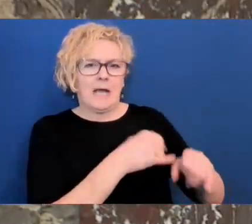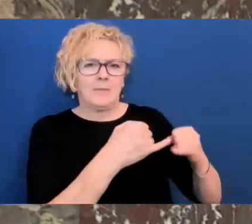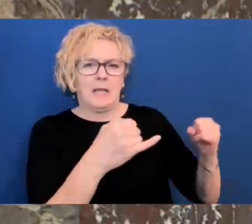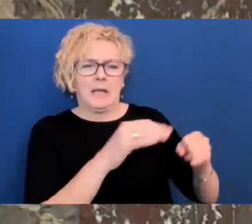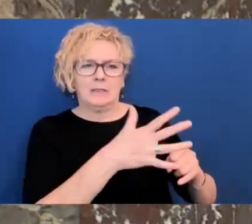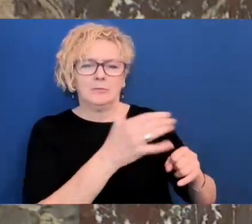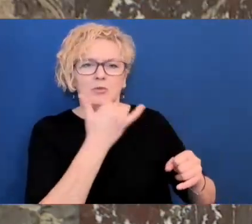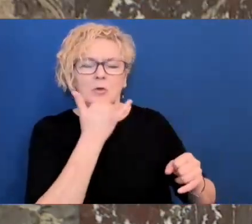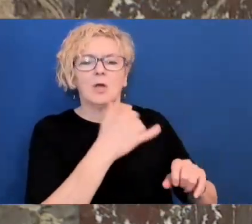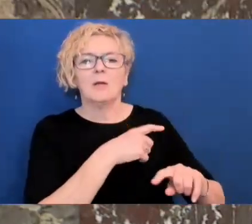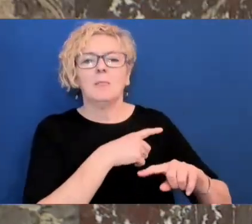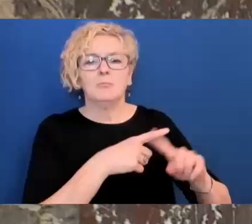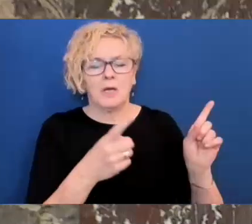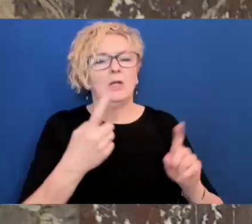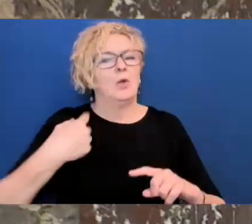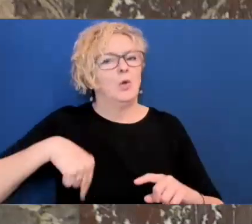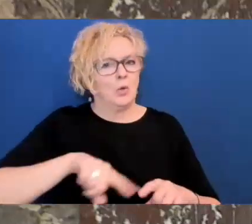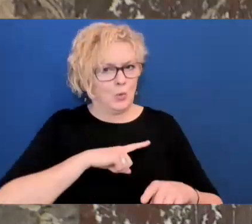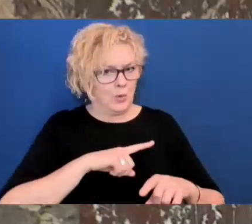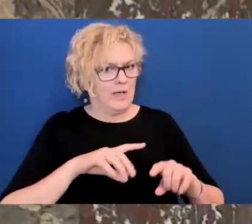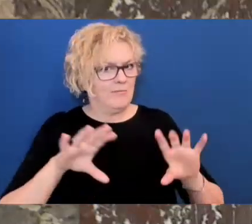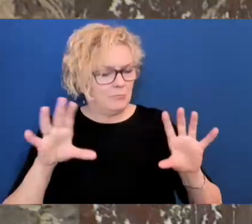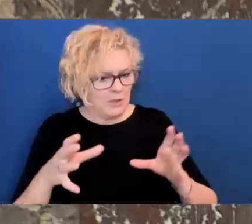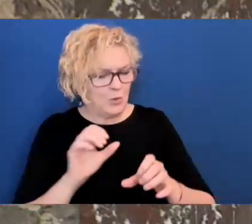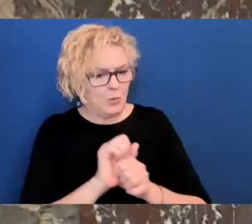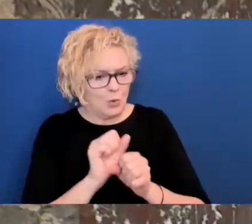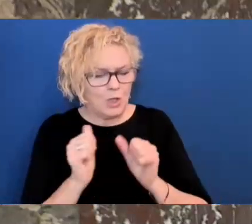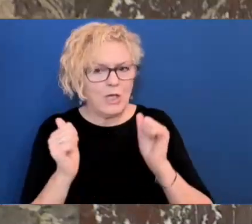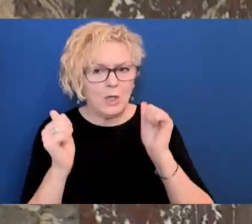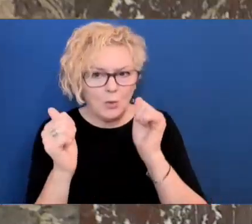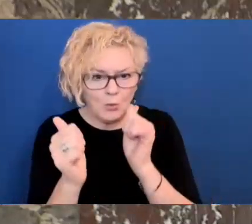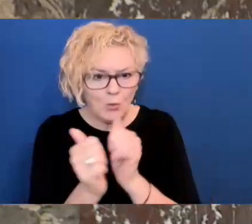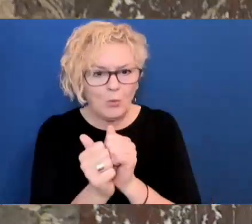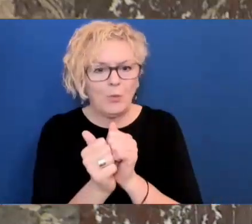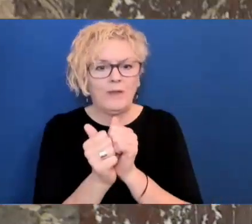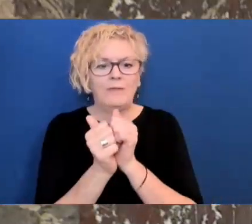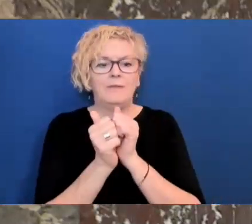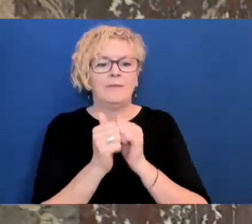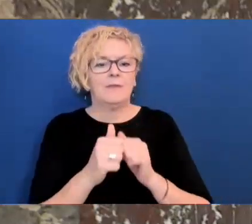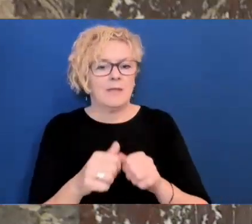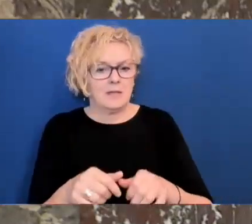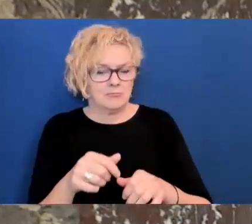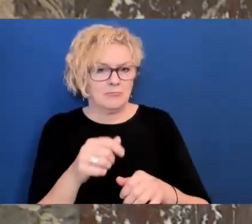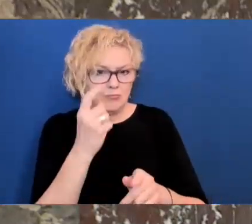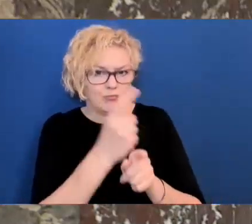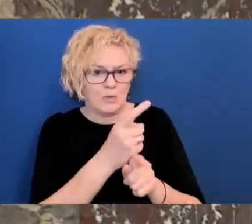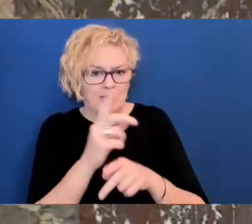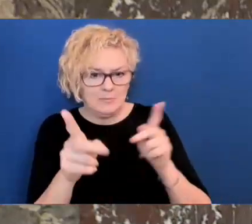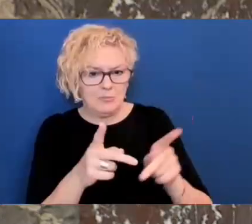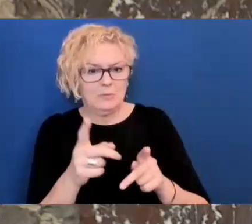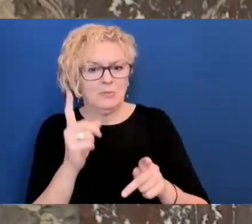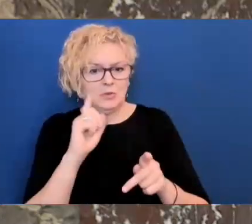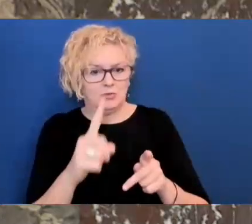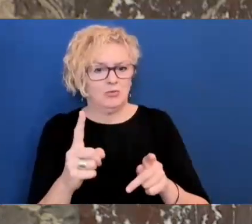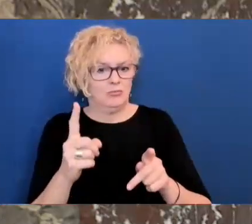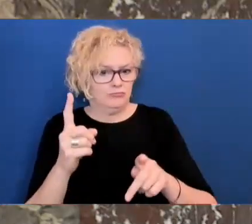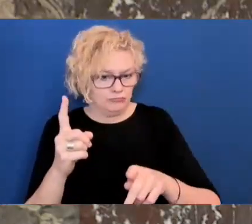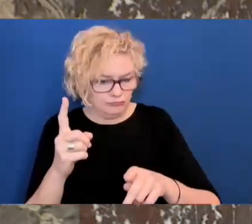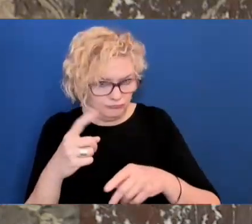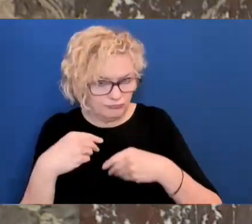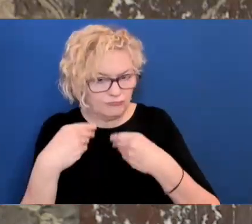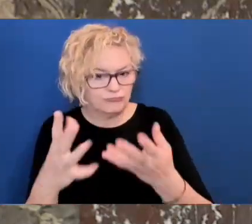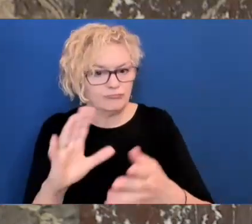couple critical pieces in place. One is the intervention services and community, the ACT